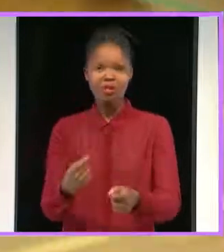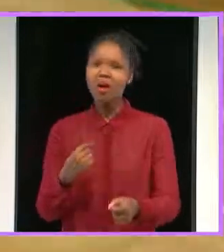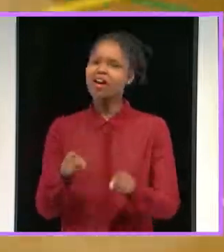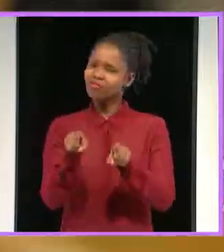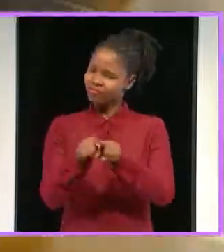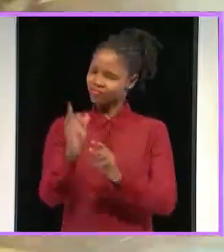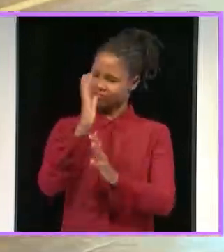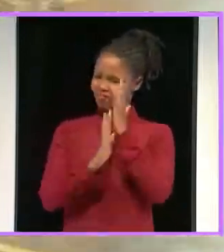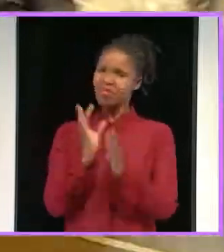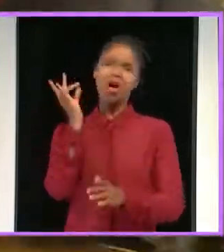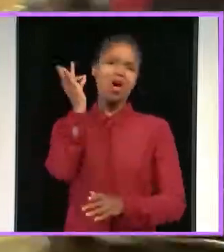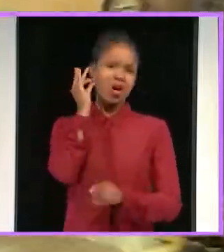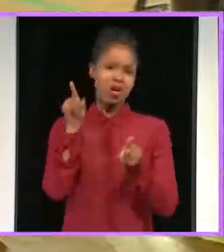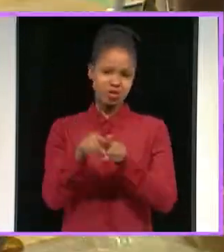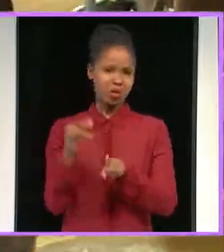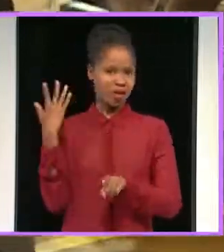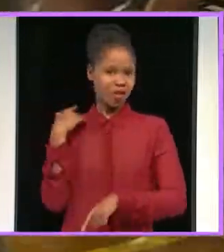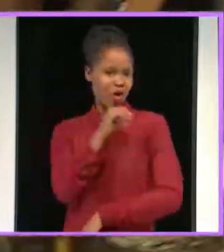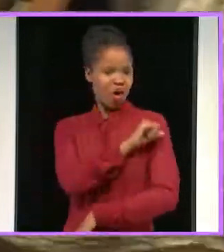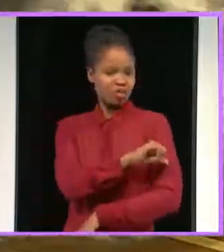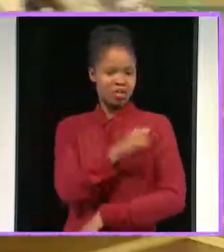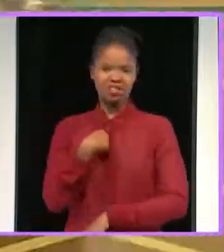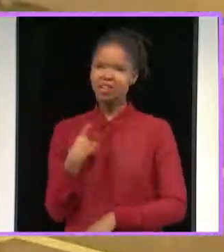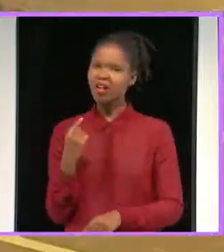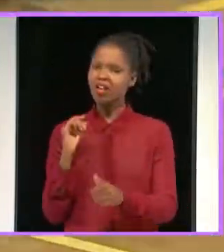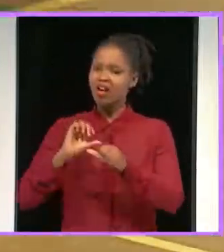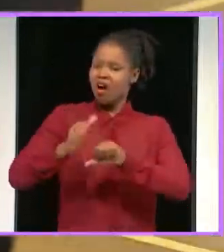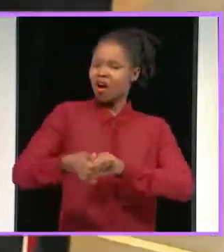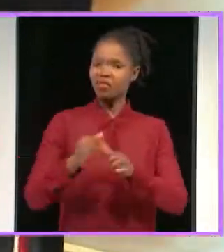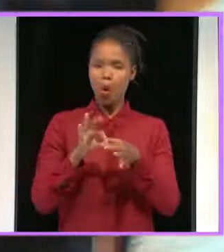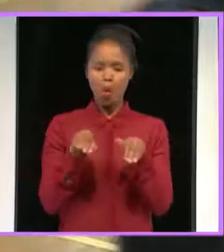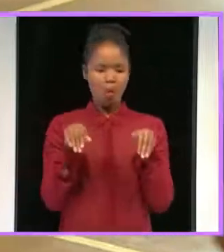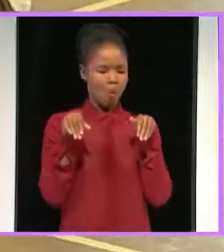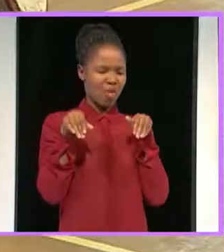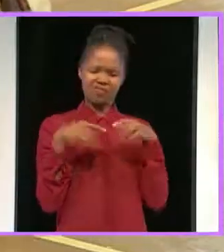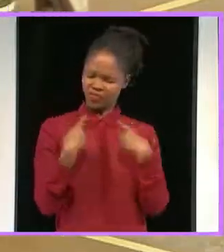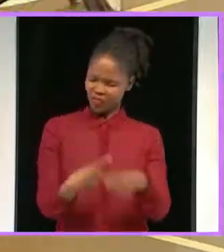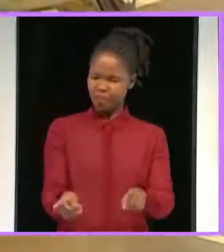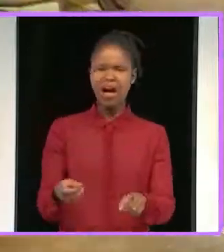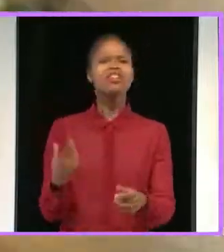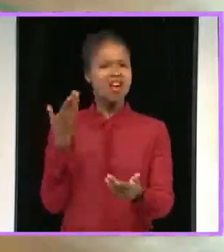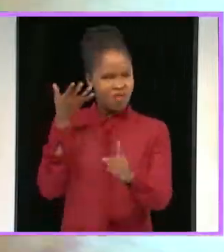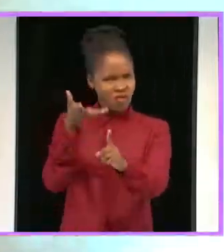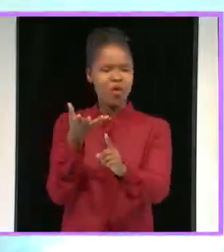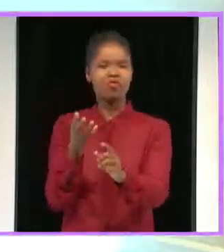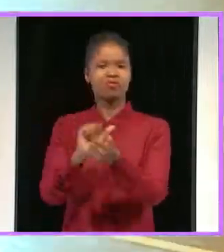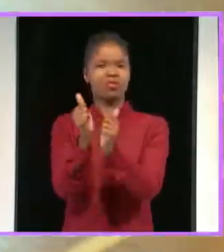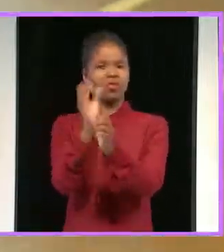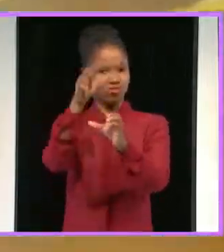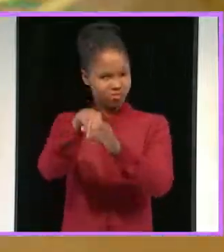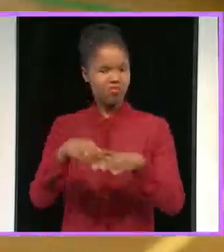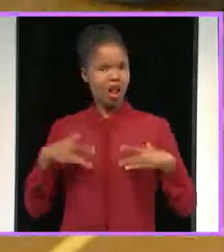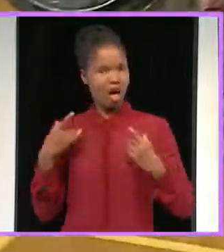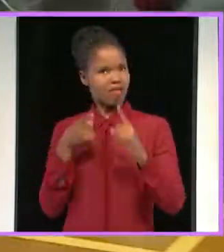hospital, rehabs, how you felt like when you're not going to stay at home, nothing, you decided to do something with your